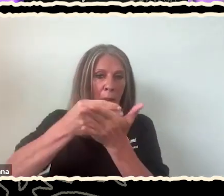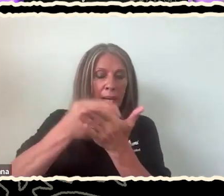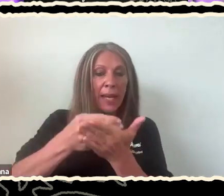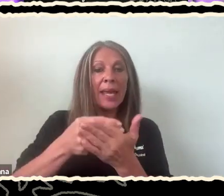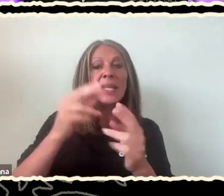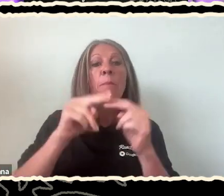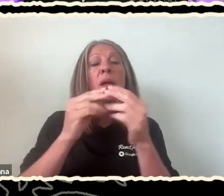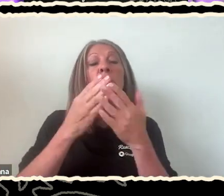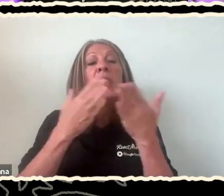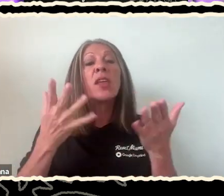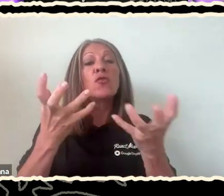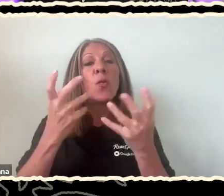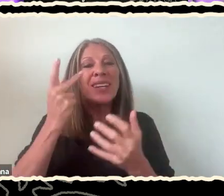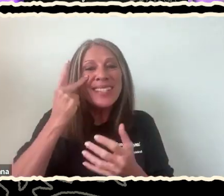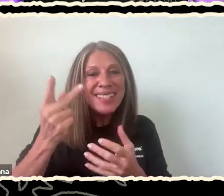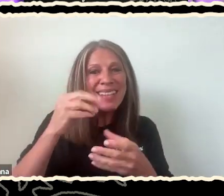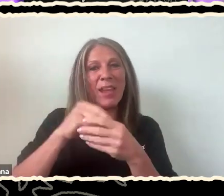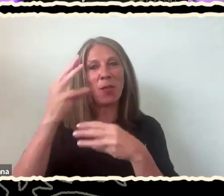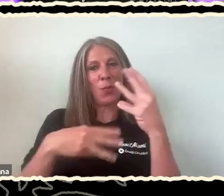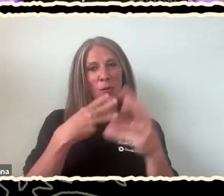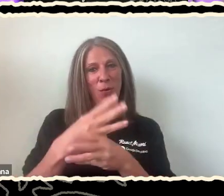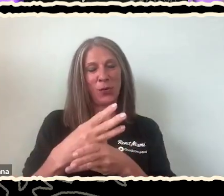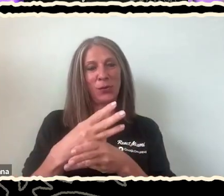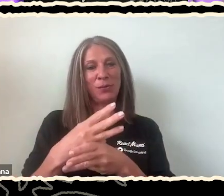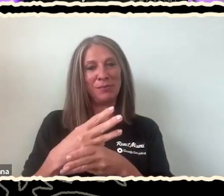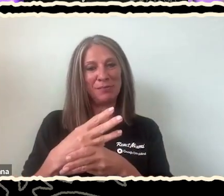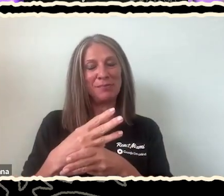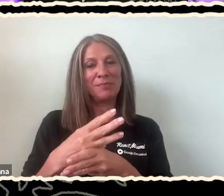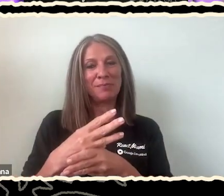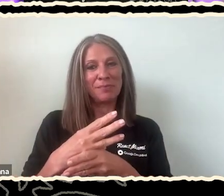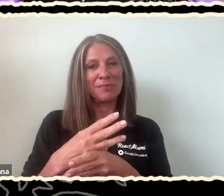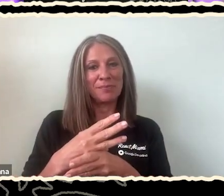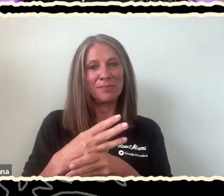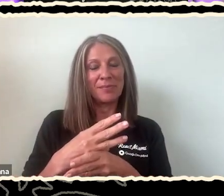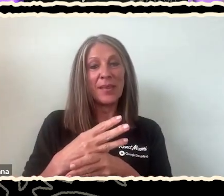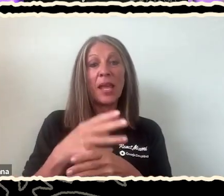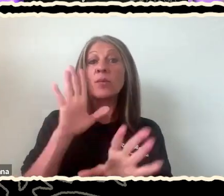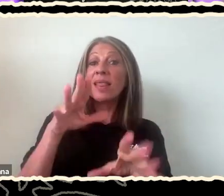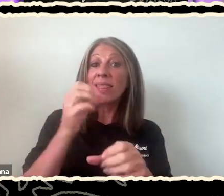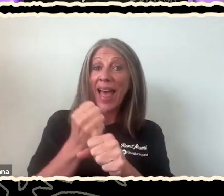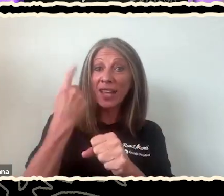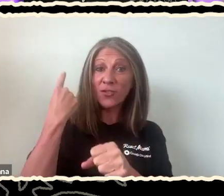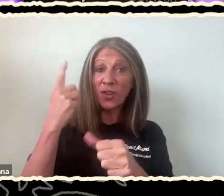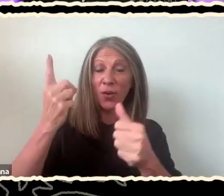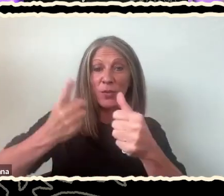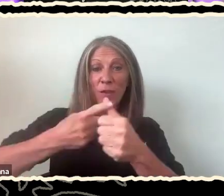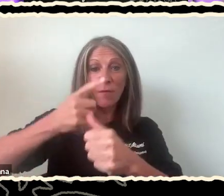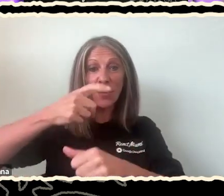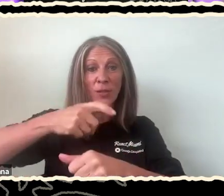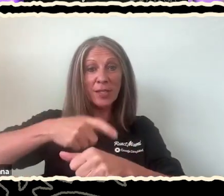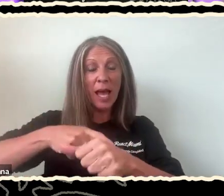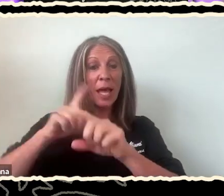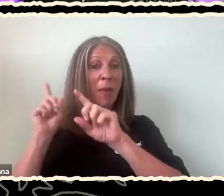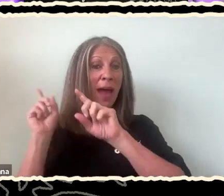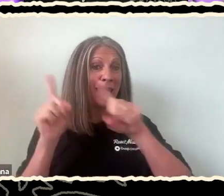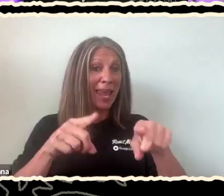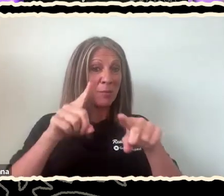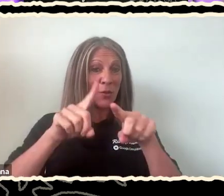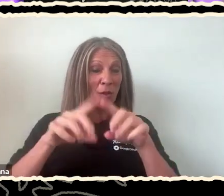stuff that you want to see in the world. And it was actually last year, the very first time I attended this